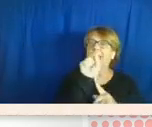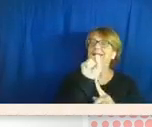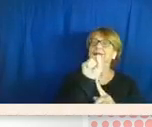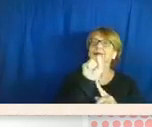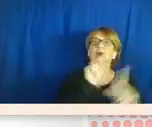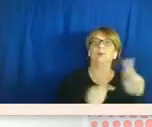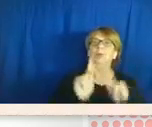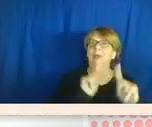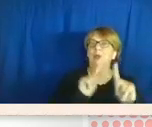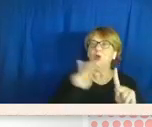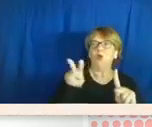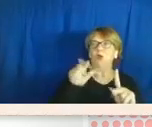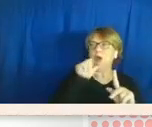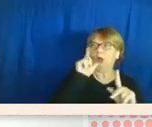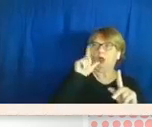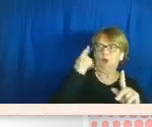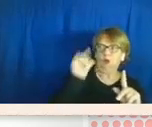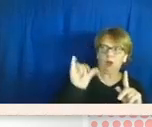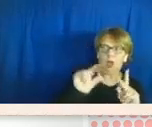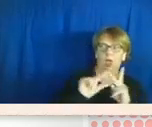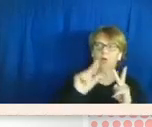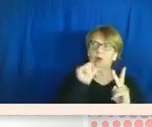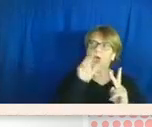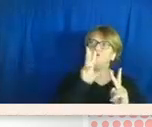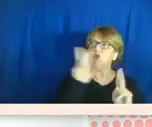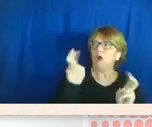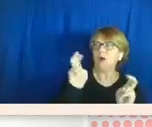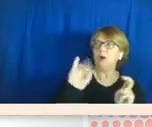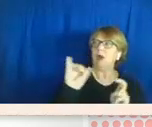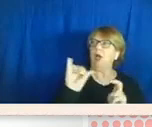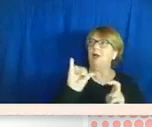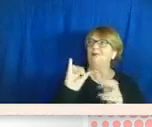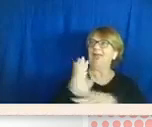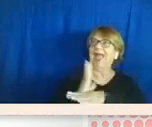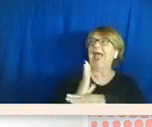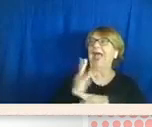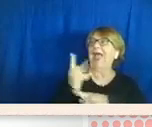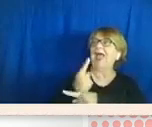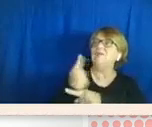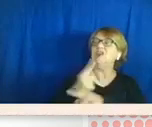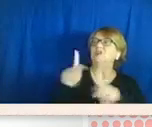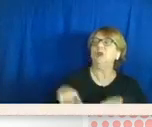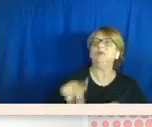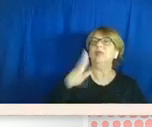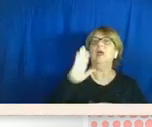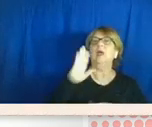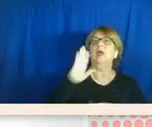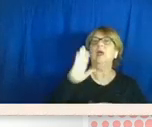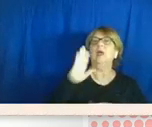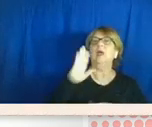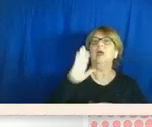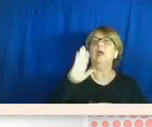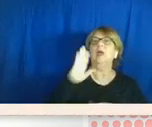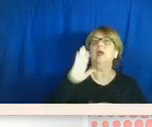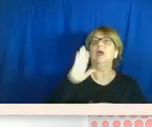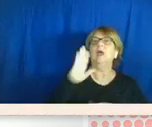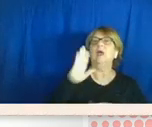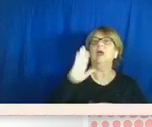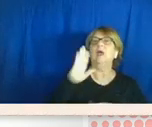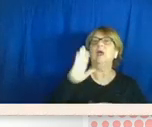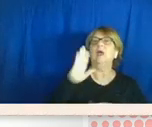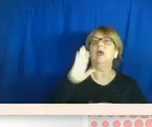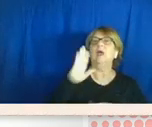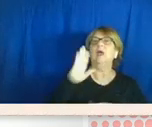and talk like the quote average person will be denied the opportunity to be considered,